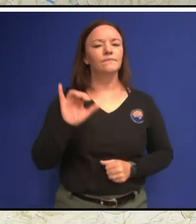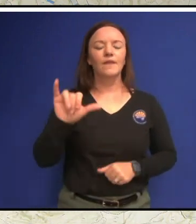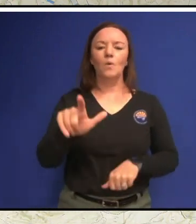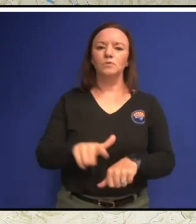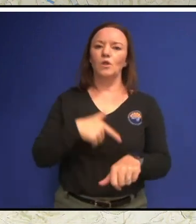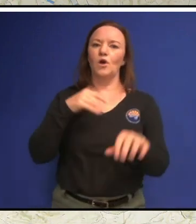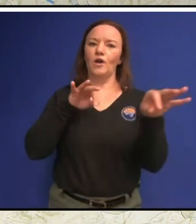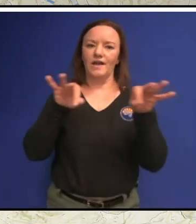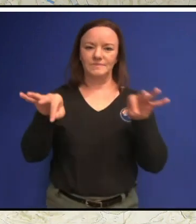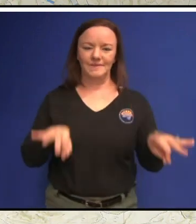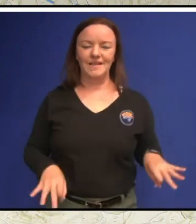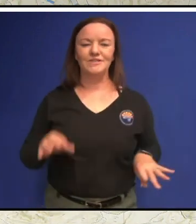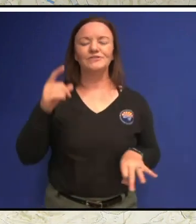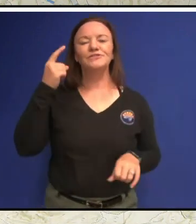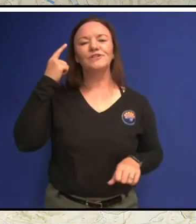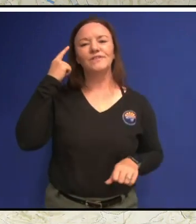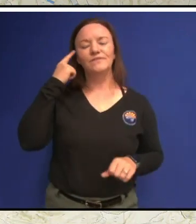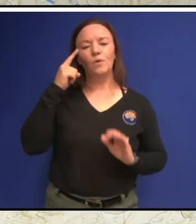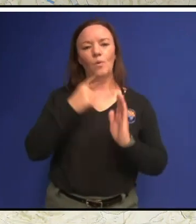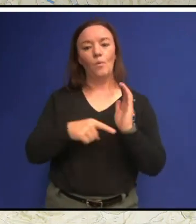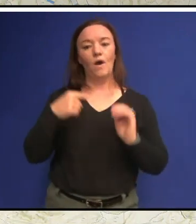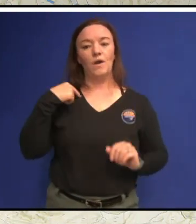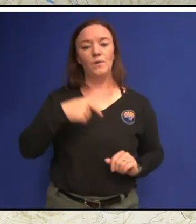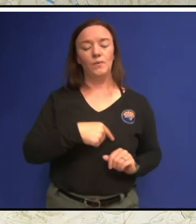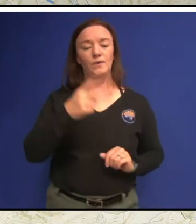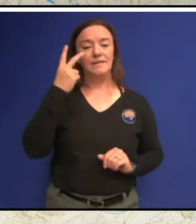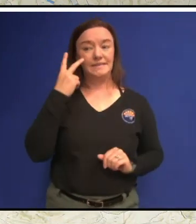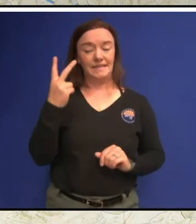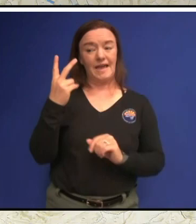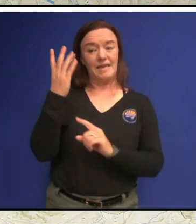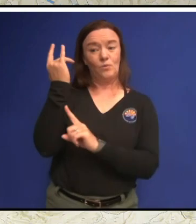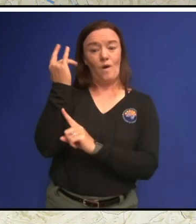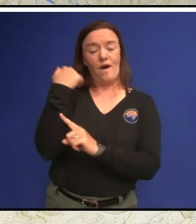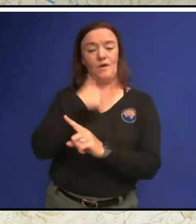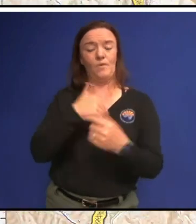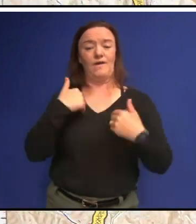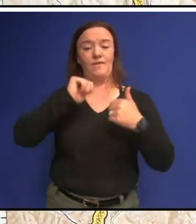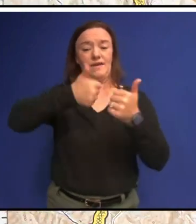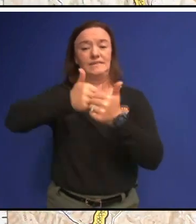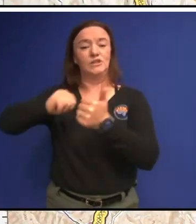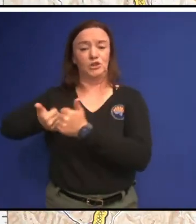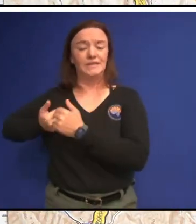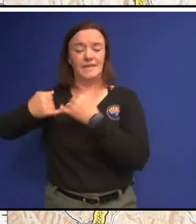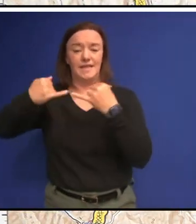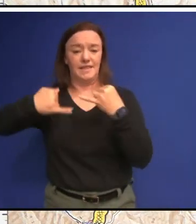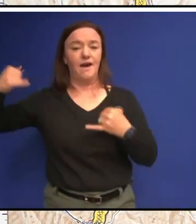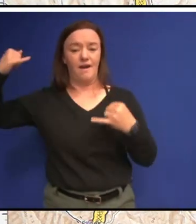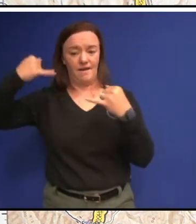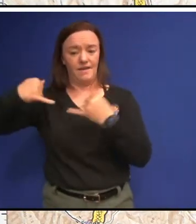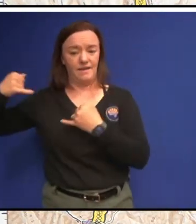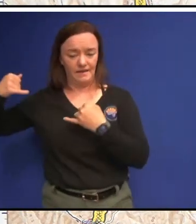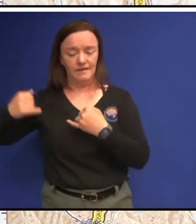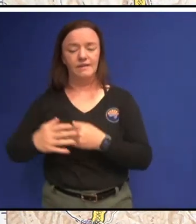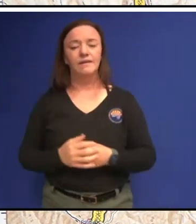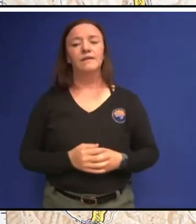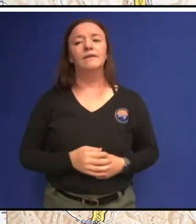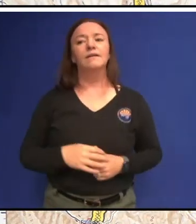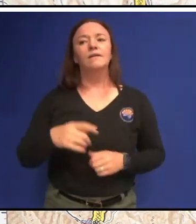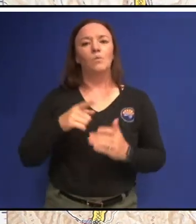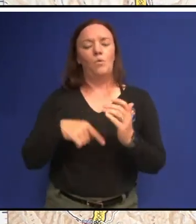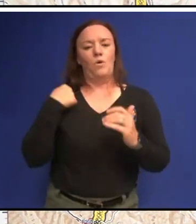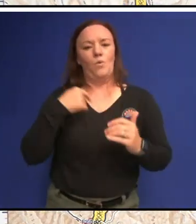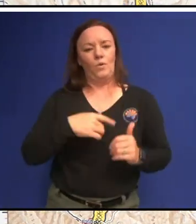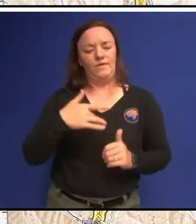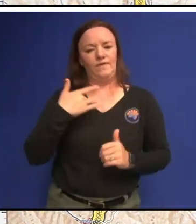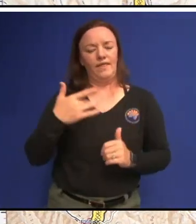to explain what we see as why we have that contingency line, what we see as another barrier that we have a high degree